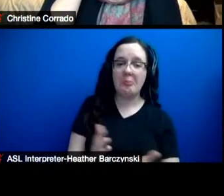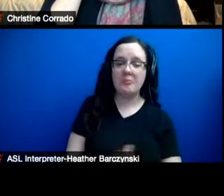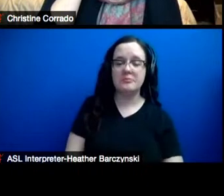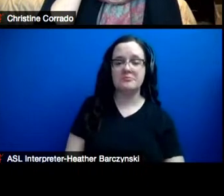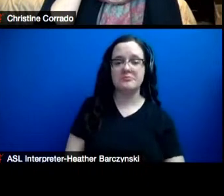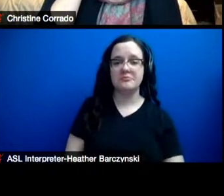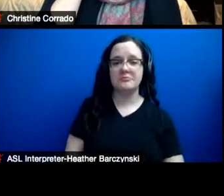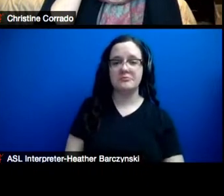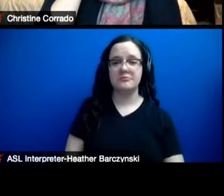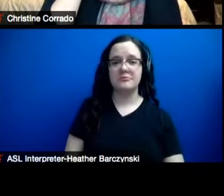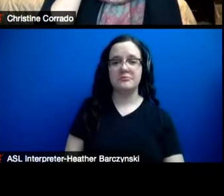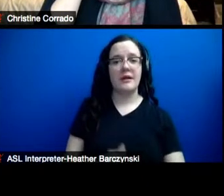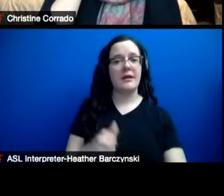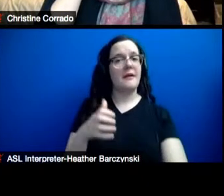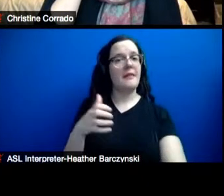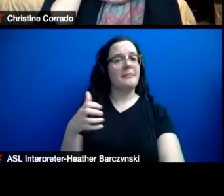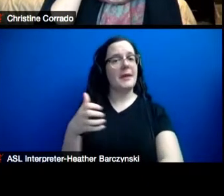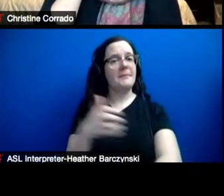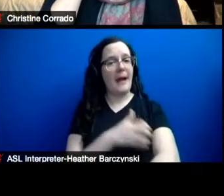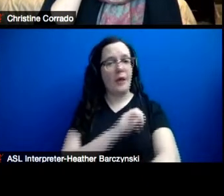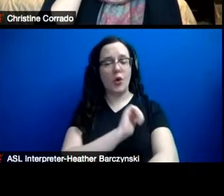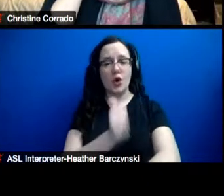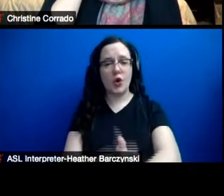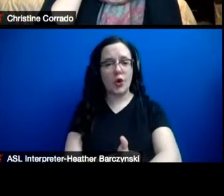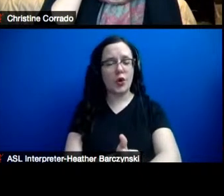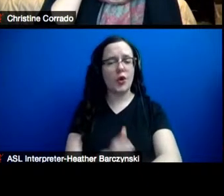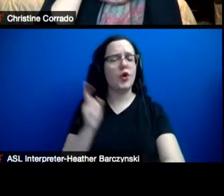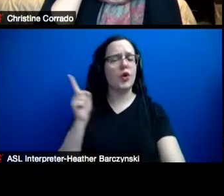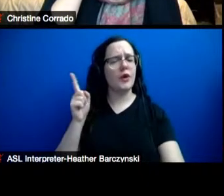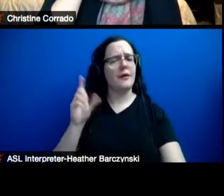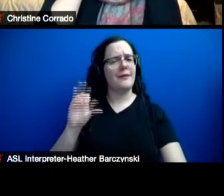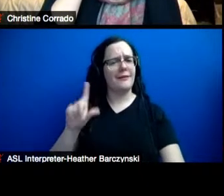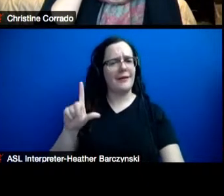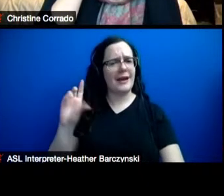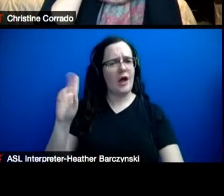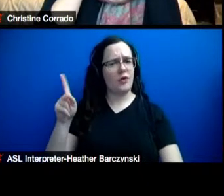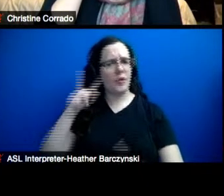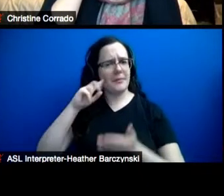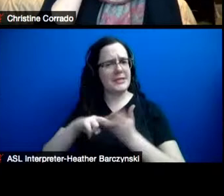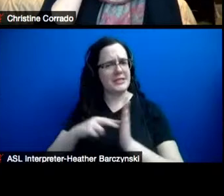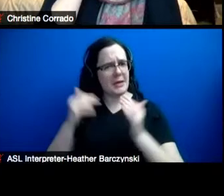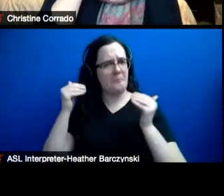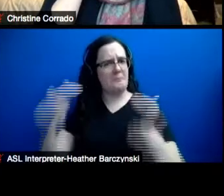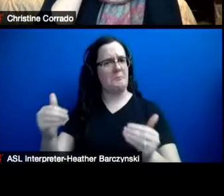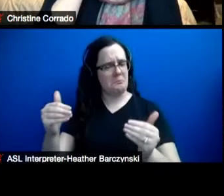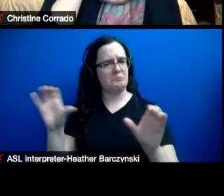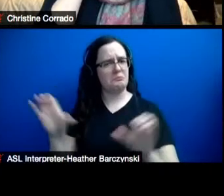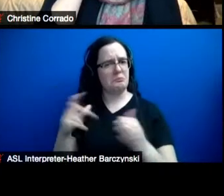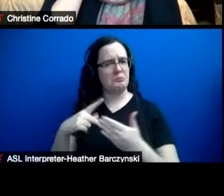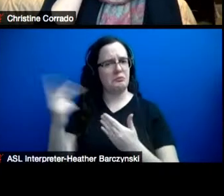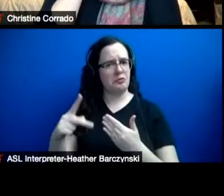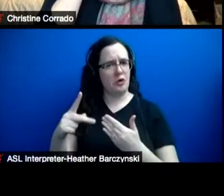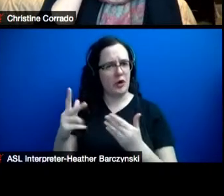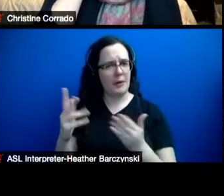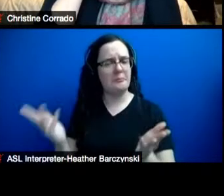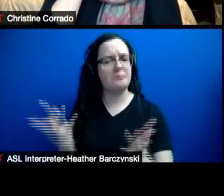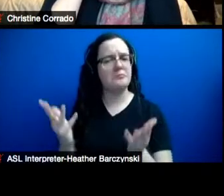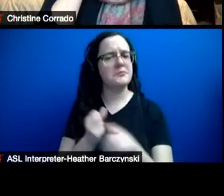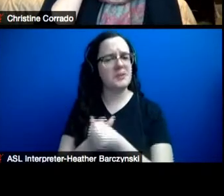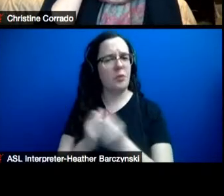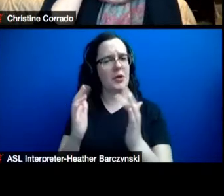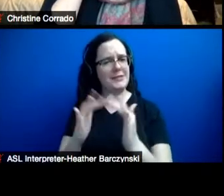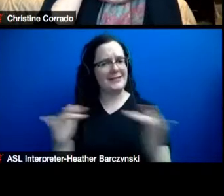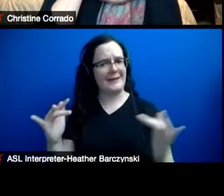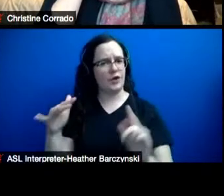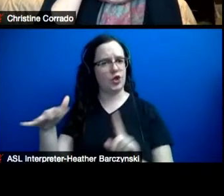the Power Authority and the Canal Corporation support and intend to implement programs which support diverse habitats.